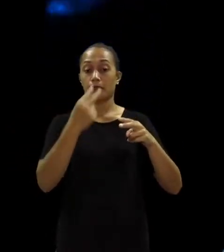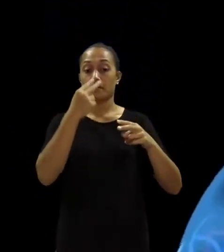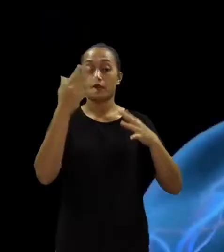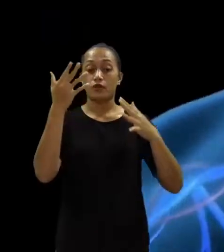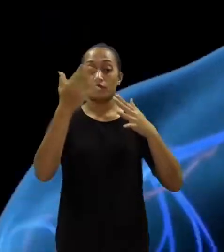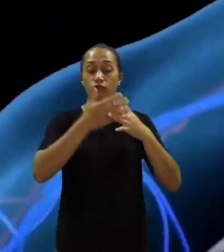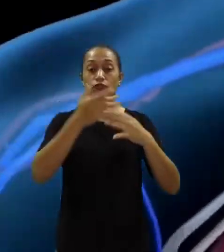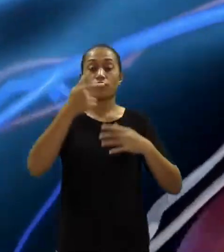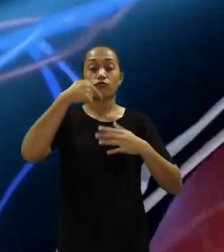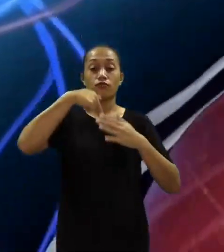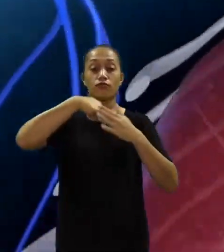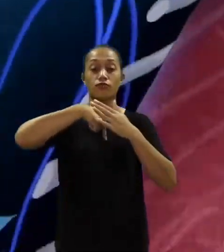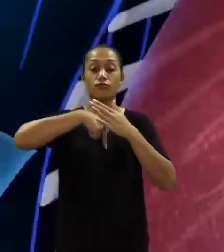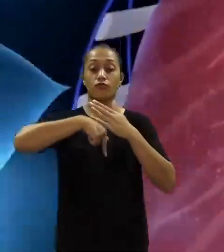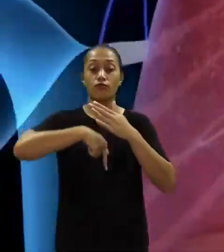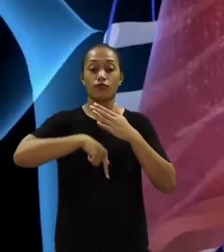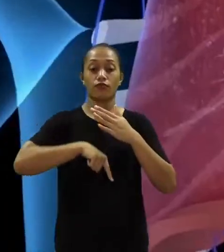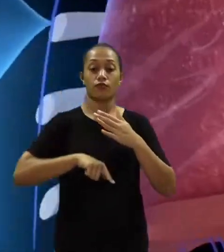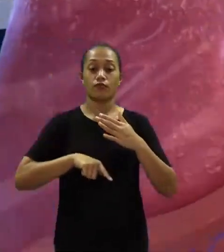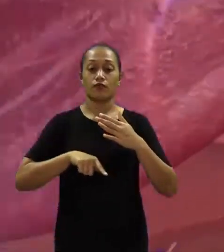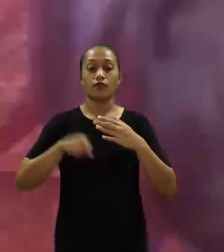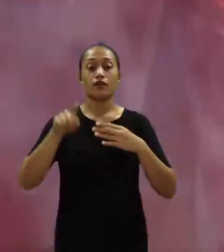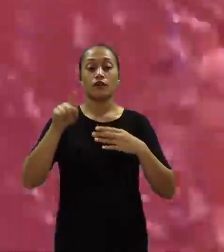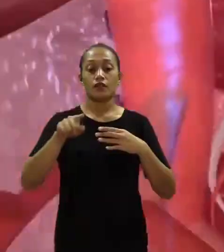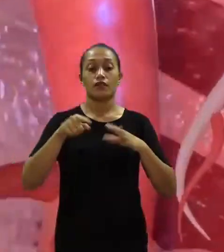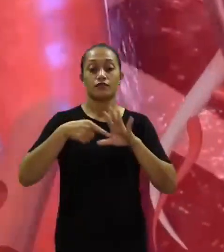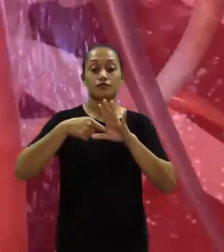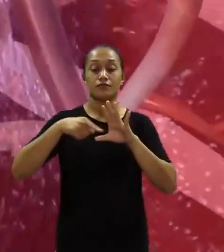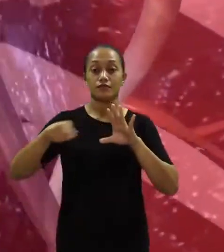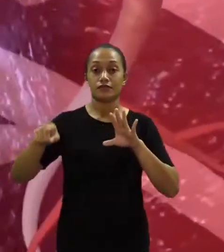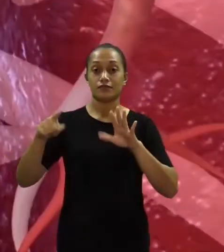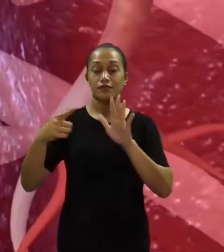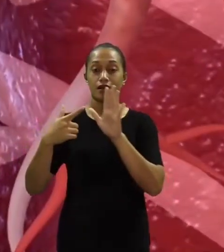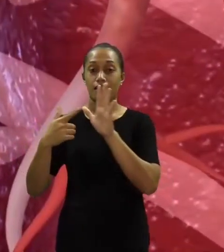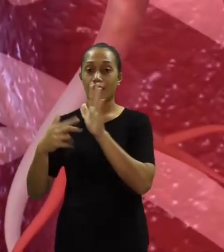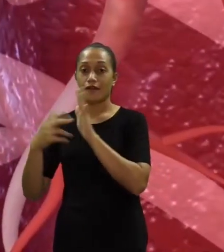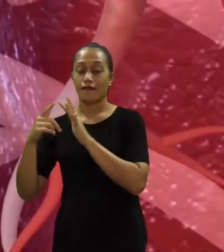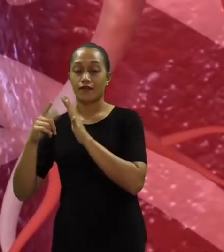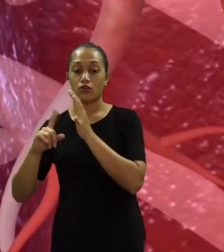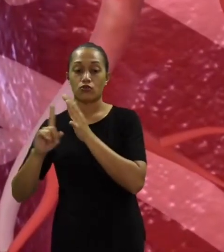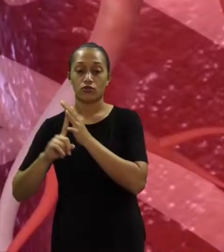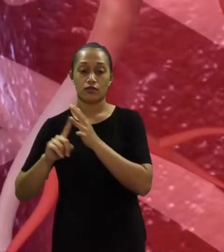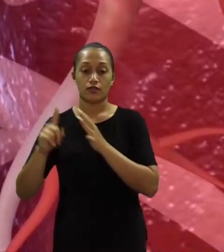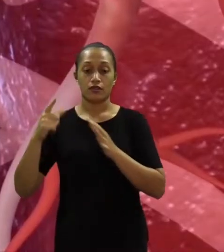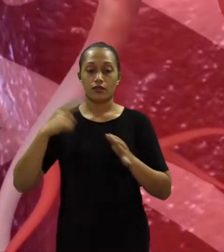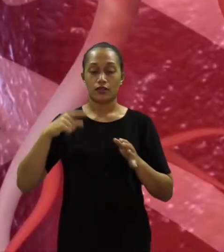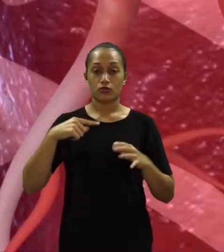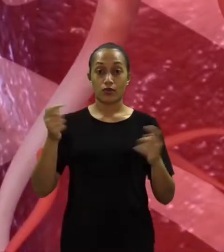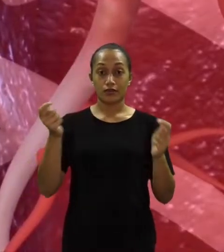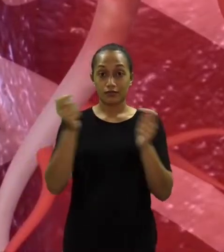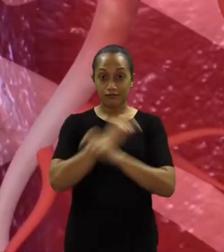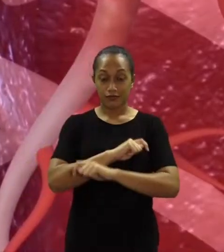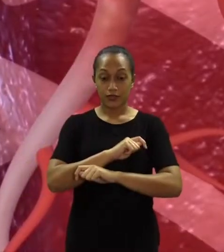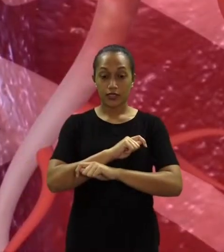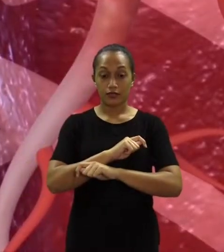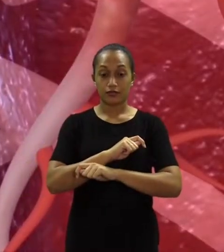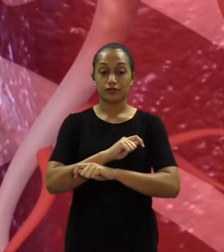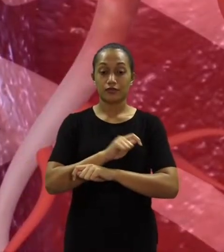via bronchi, bronchioles, and then into alveoli. This is where gaseous exchange takes